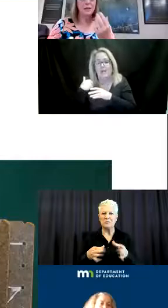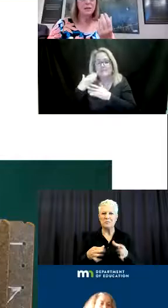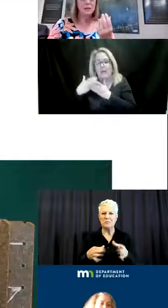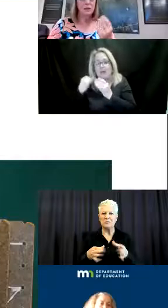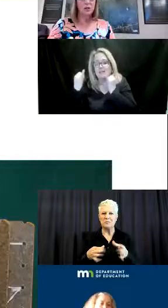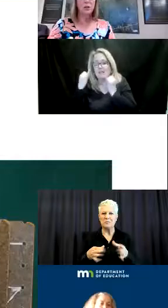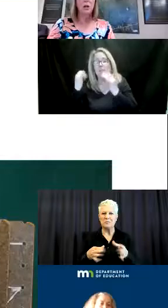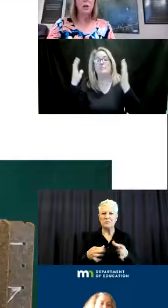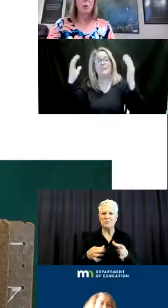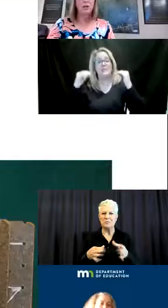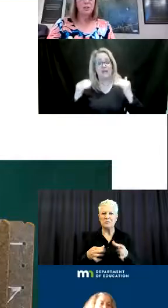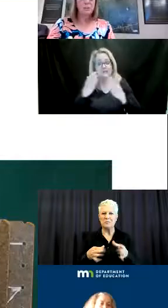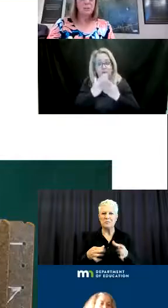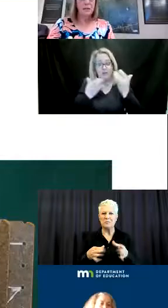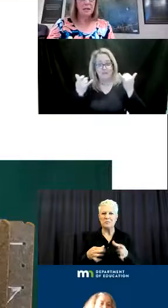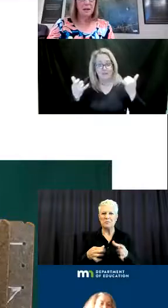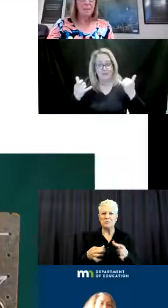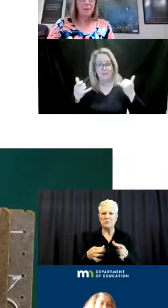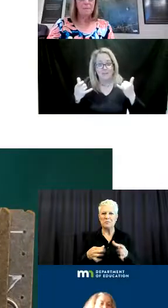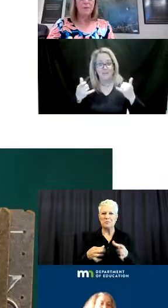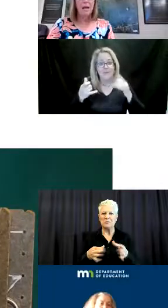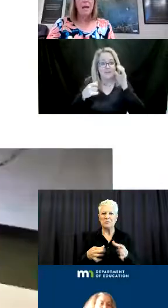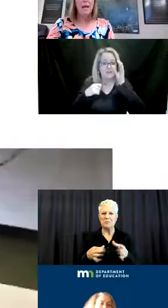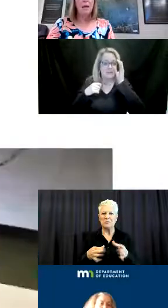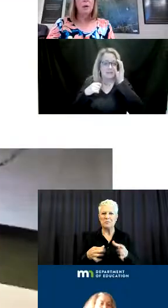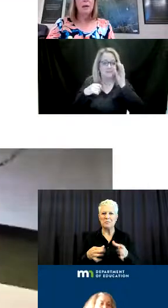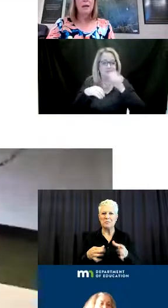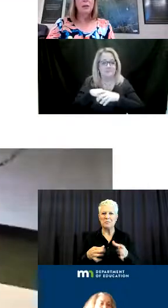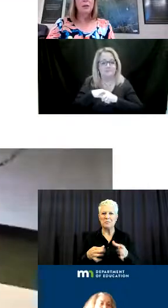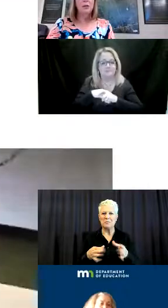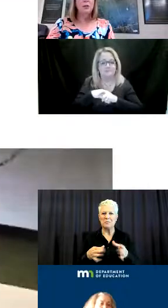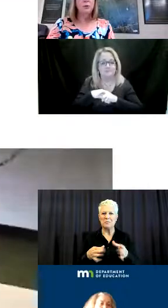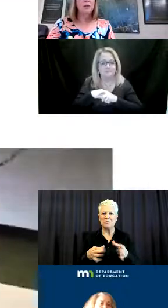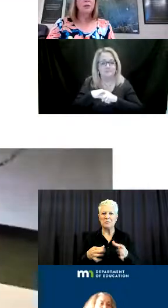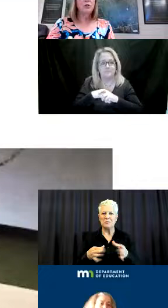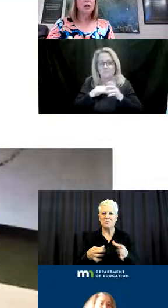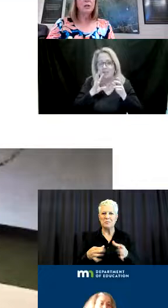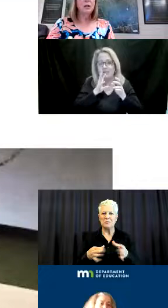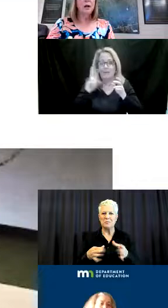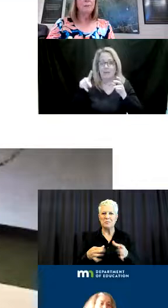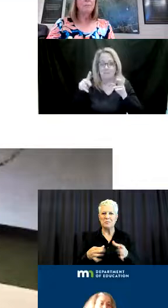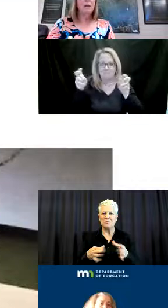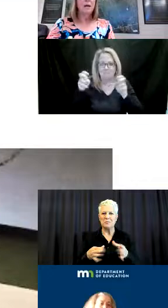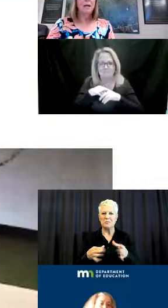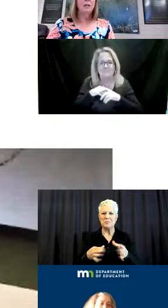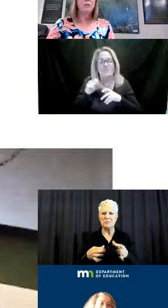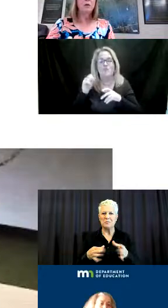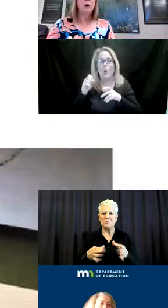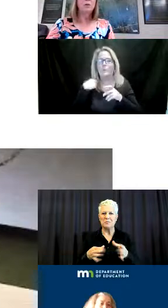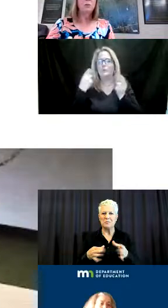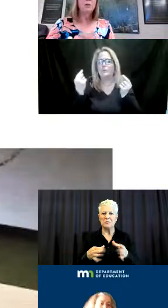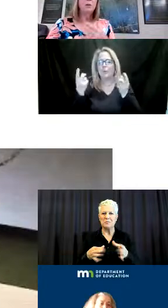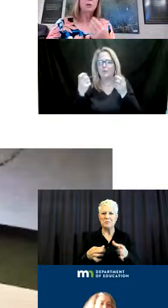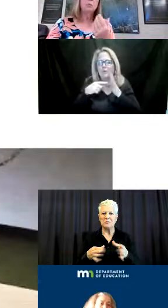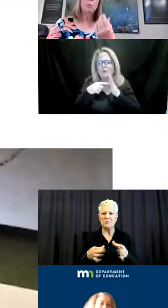the next section, which is Speaking Up. And what I'd like to do is to just kind of